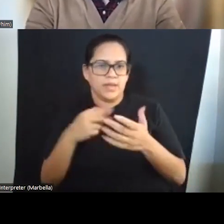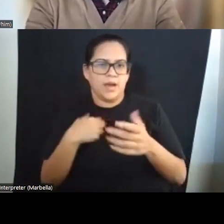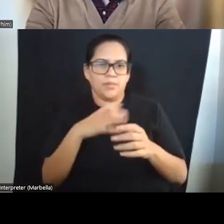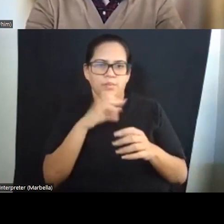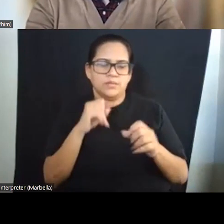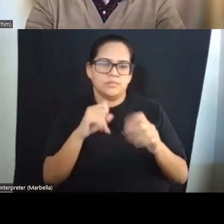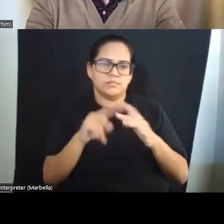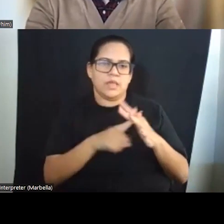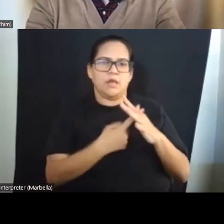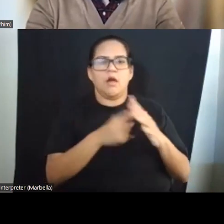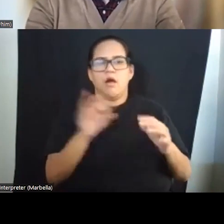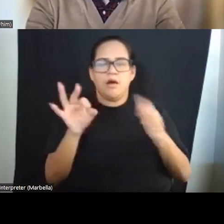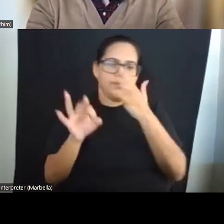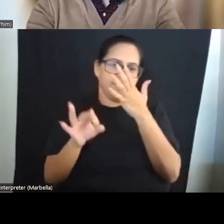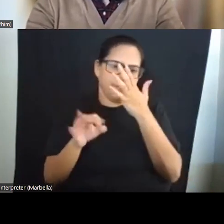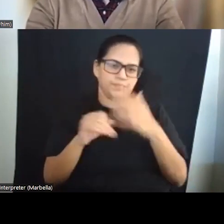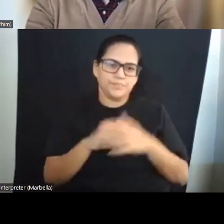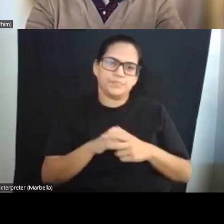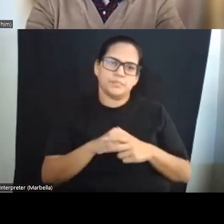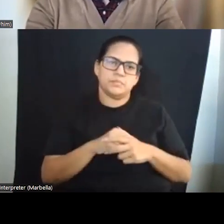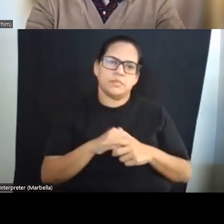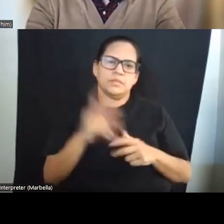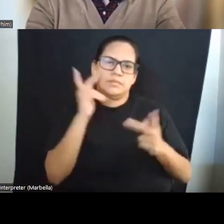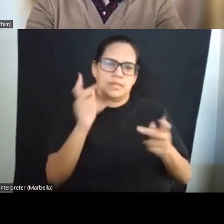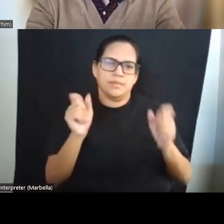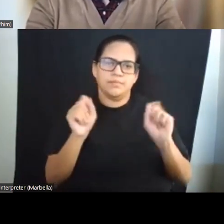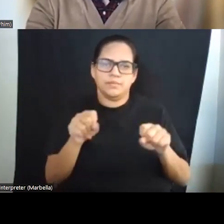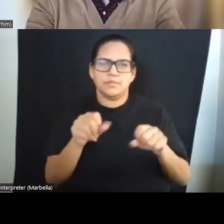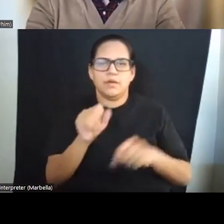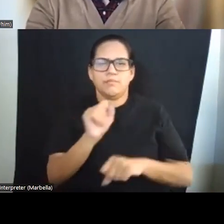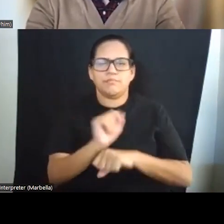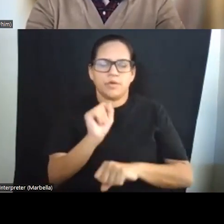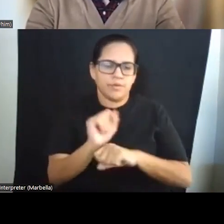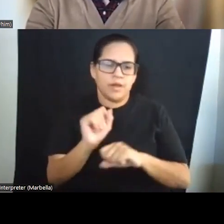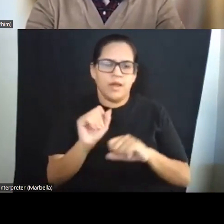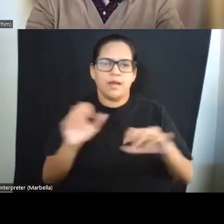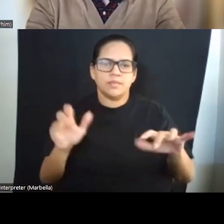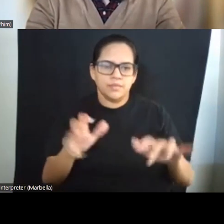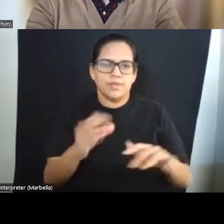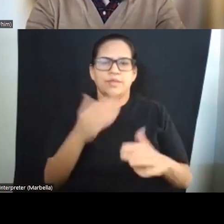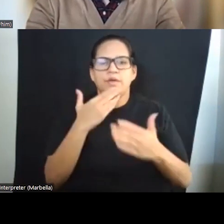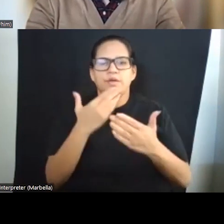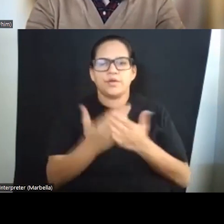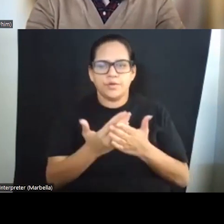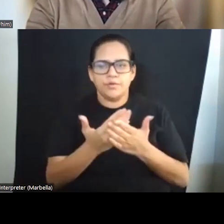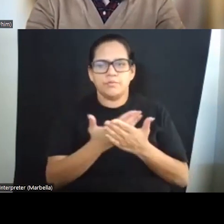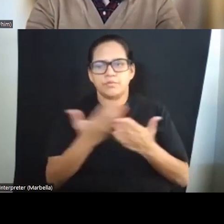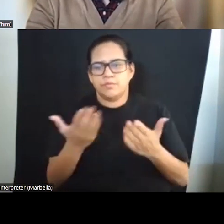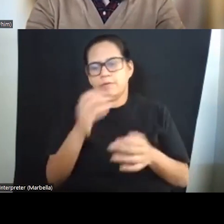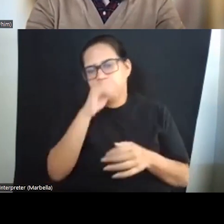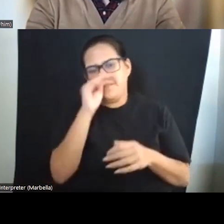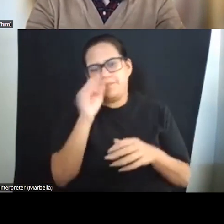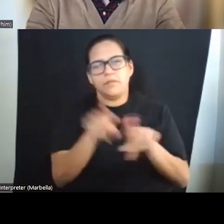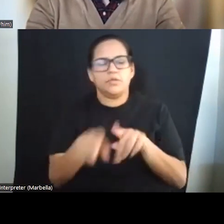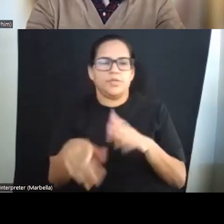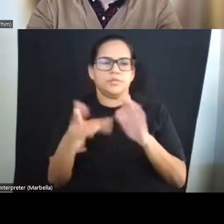of at the beginning was to see the potential of creativity and the good uses that also this technology